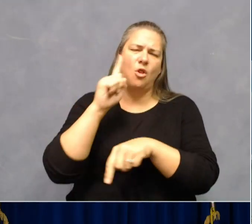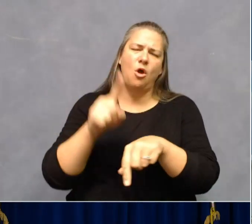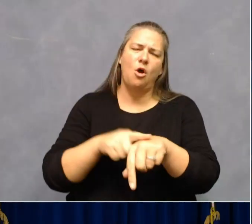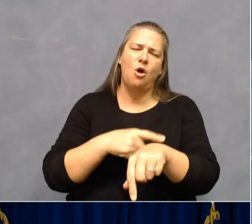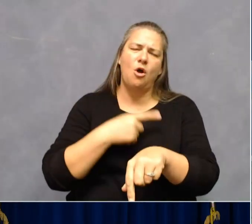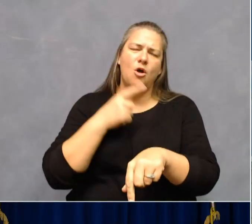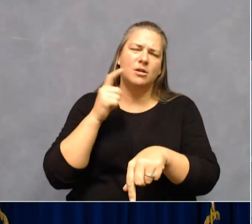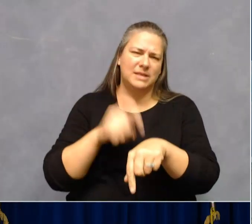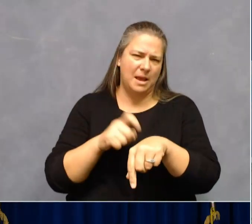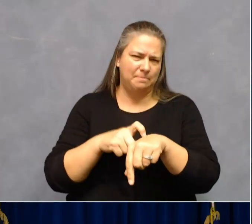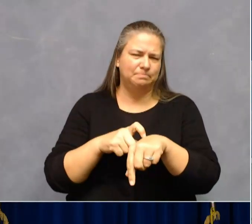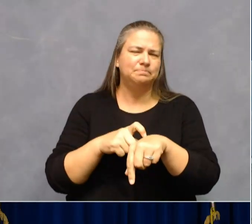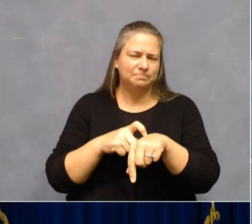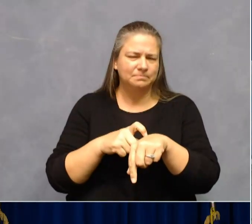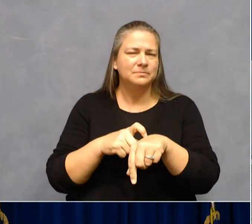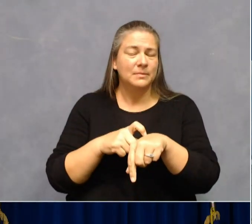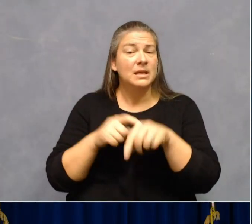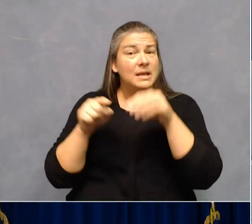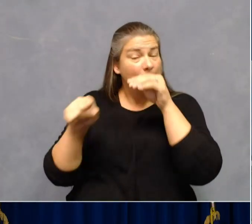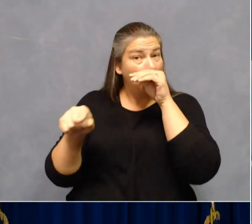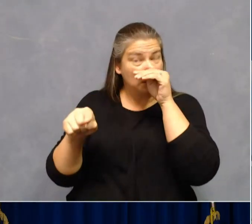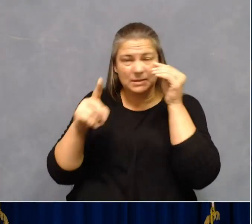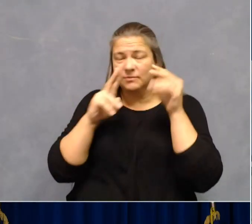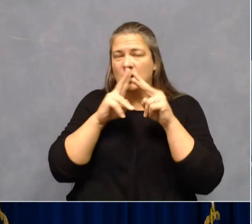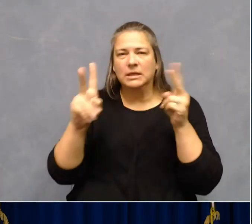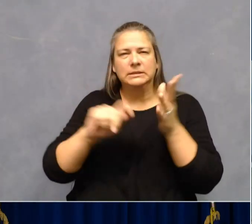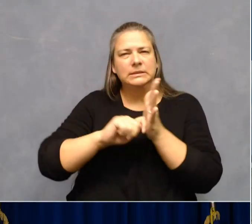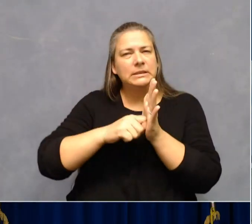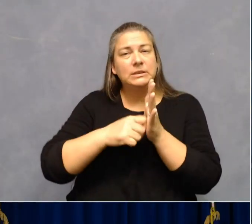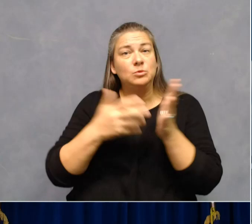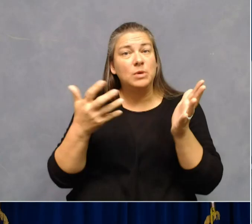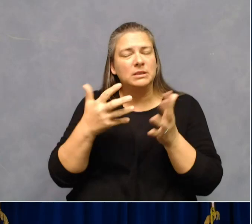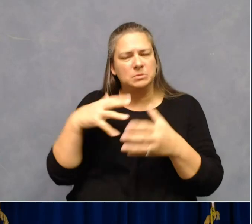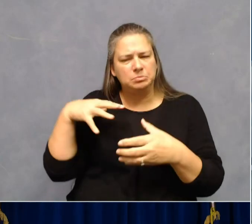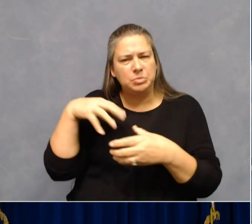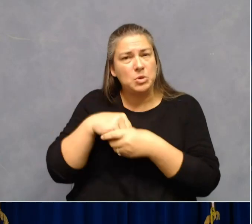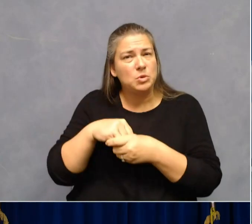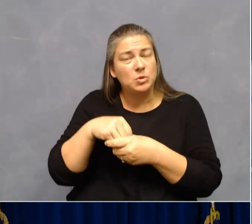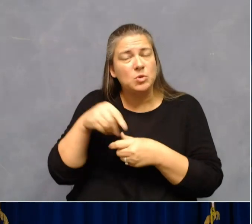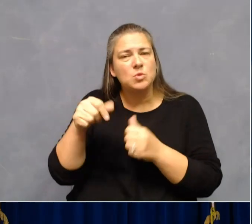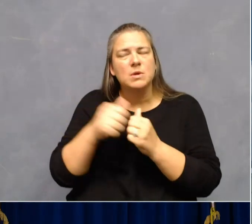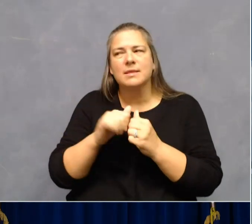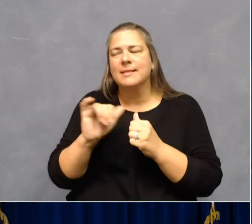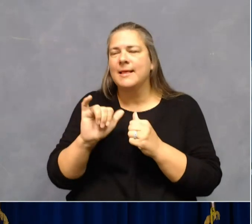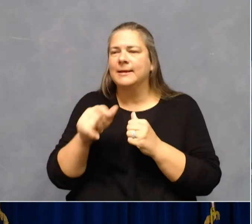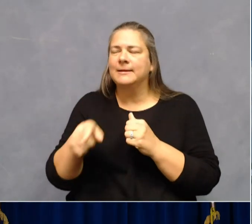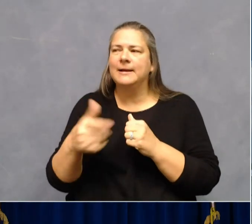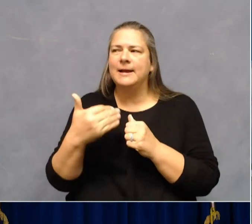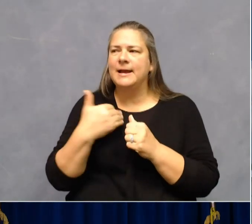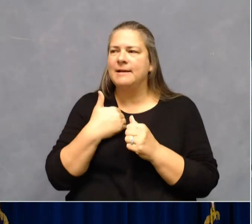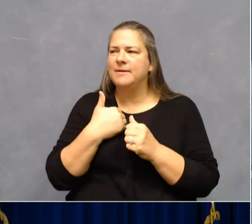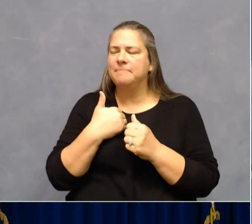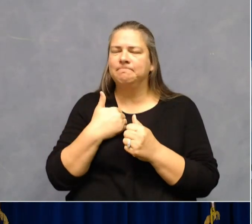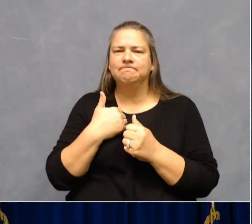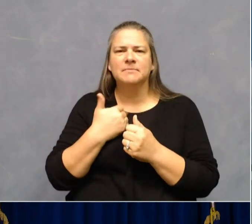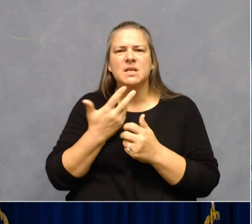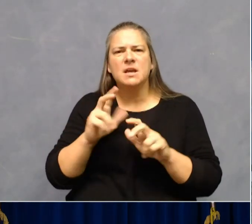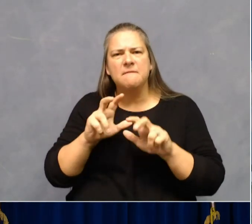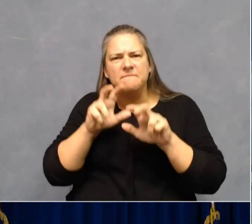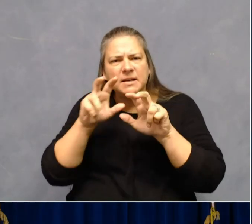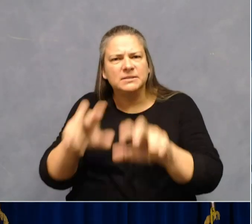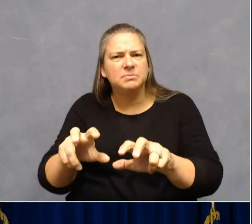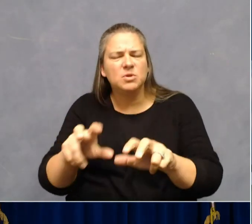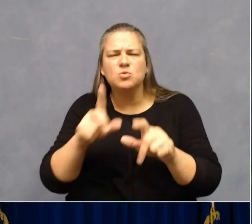advantages played a key role in this project, and infrastructure improvements and investment were critical.